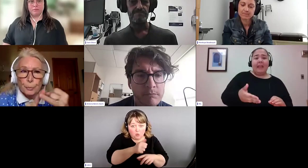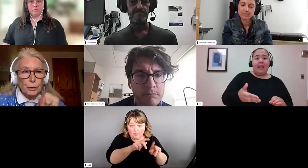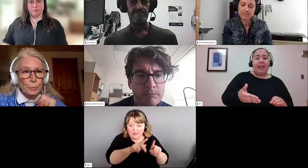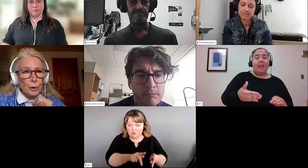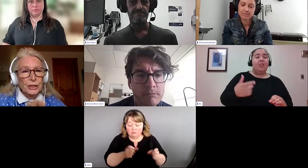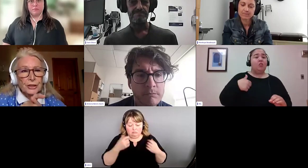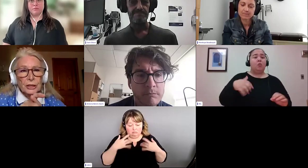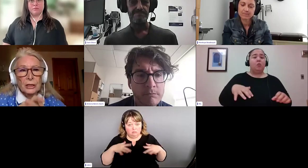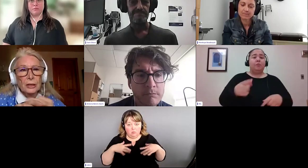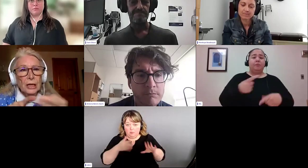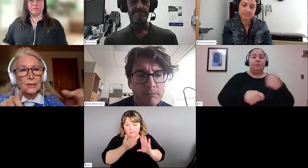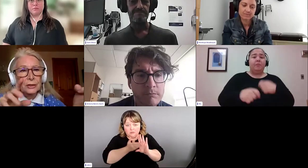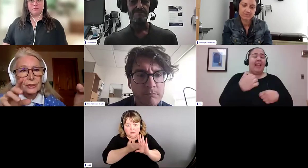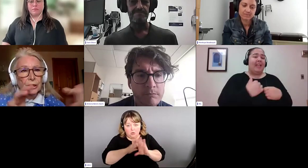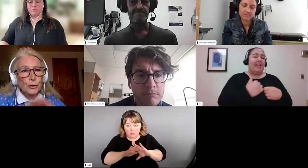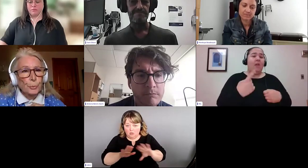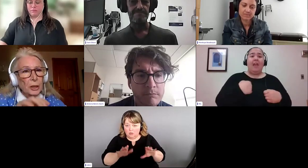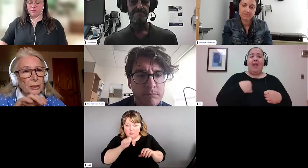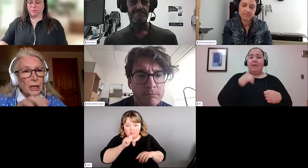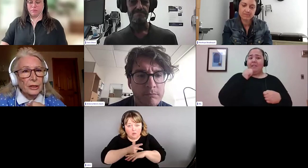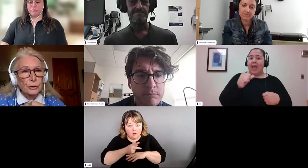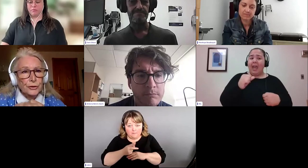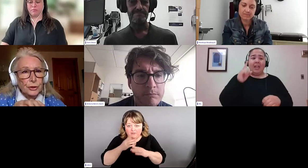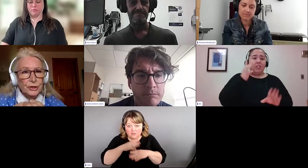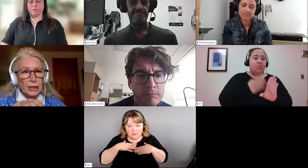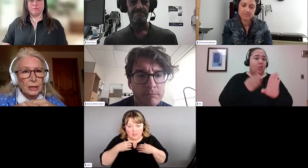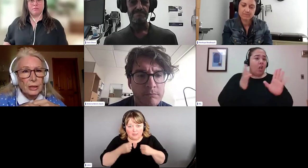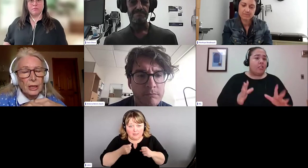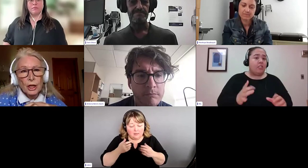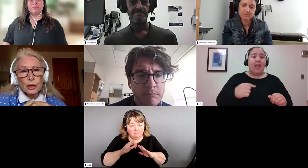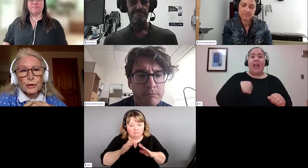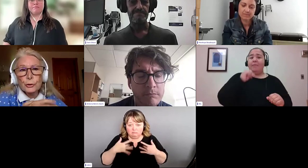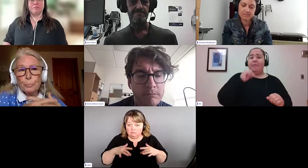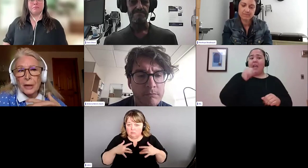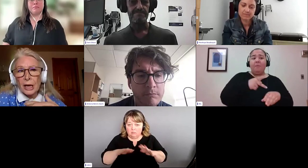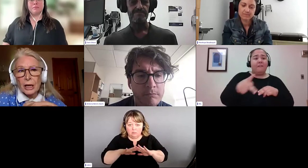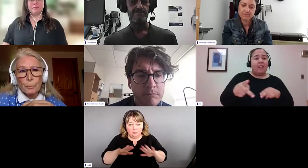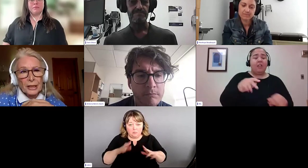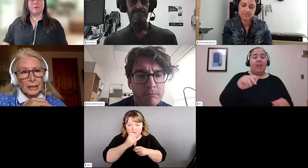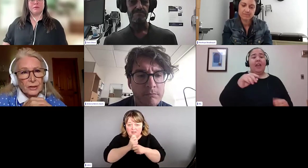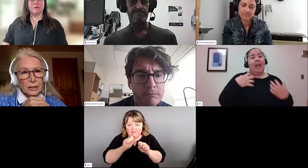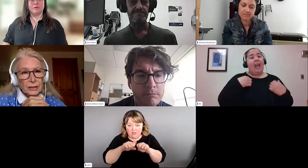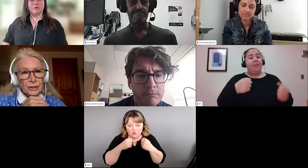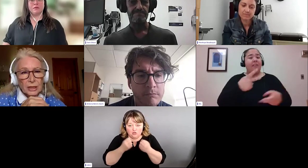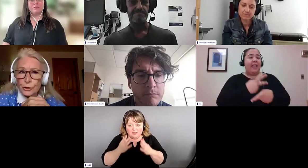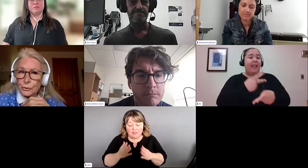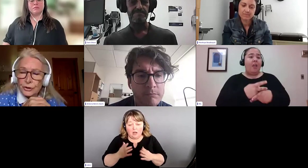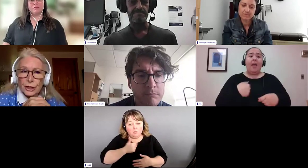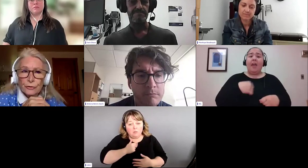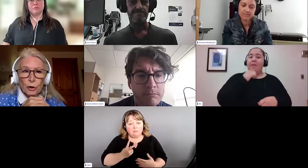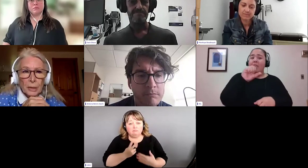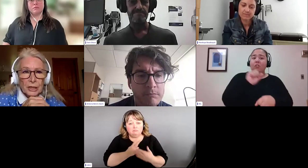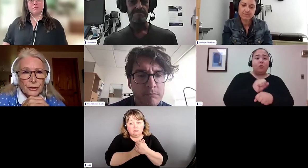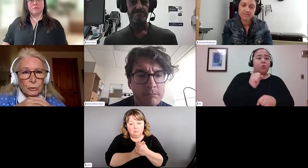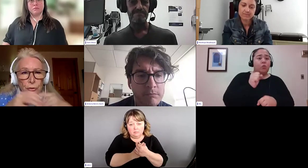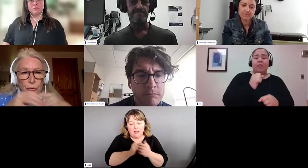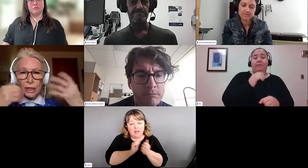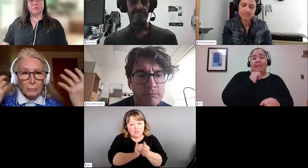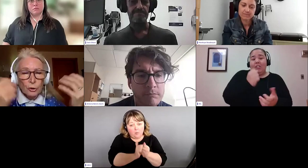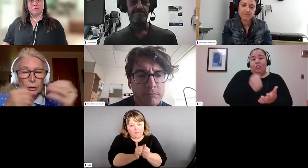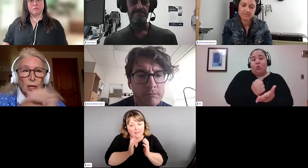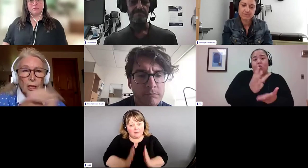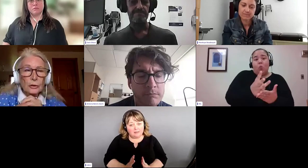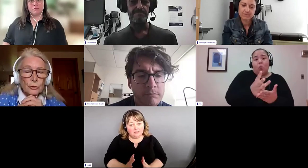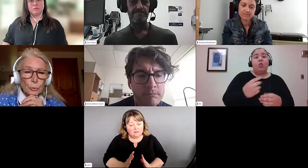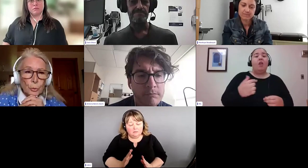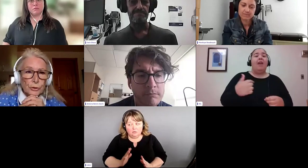of anybody. I'm not a psychologist. I'm not a professional, healthcare professional. I'm not a social worker. I'm an